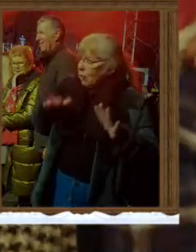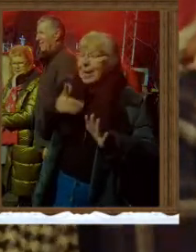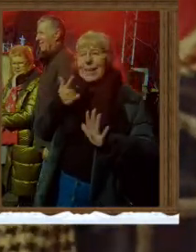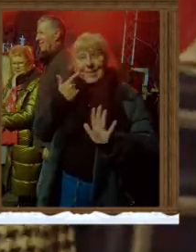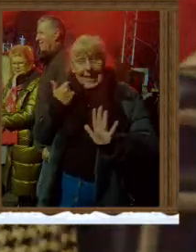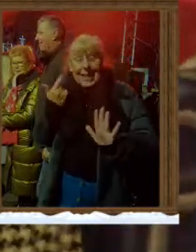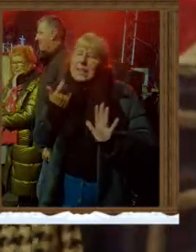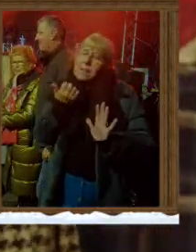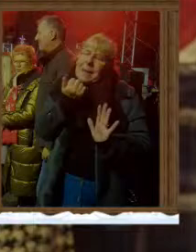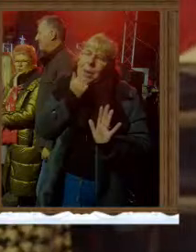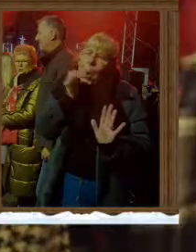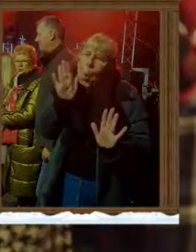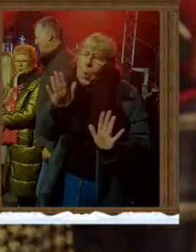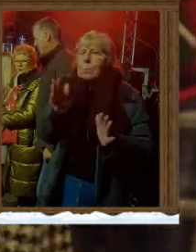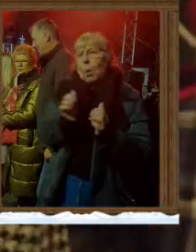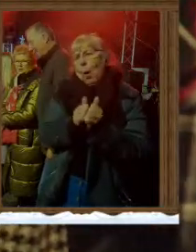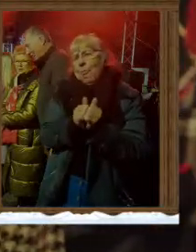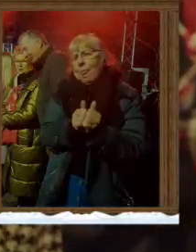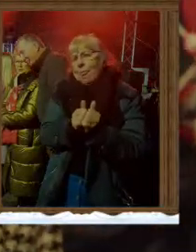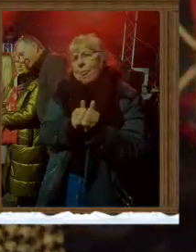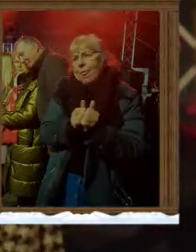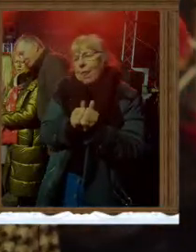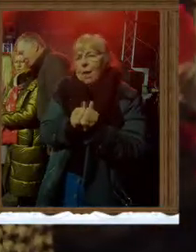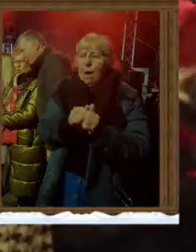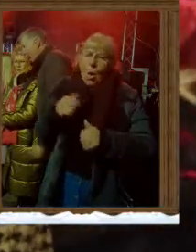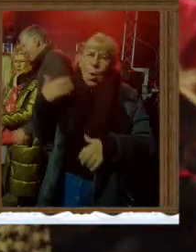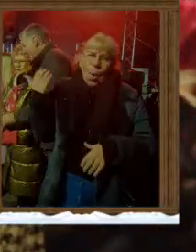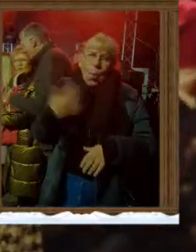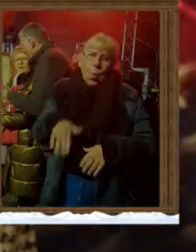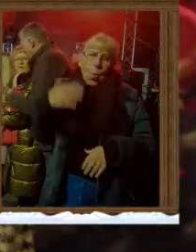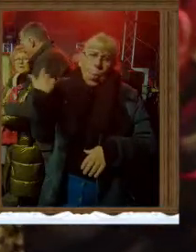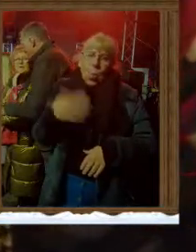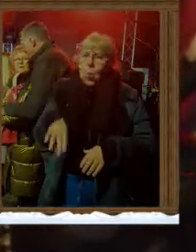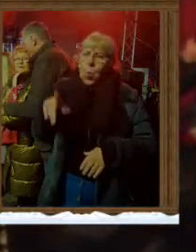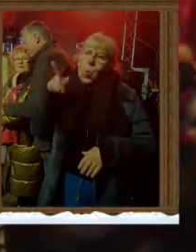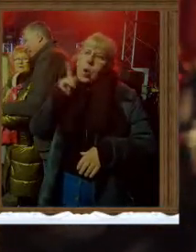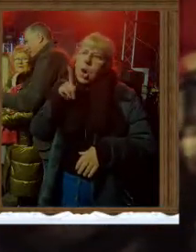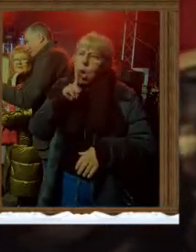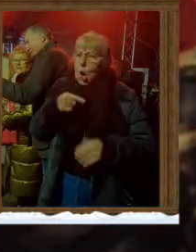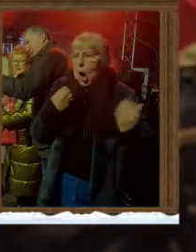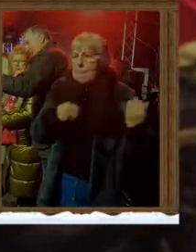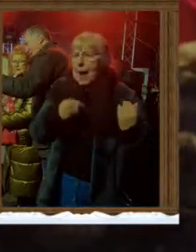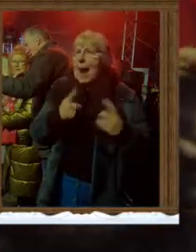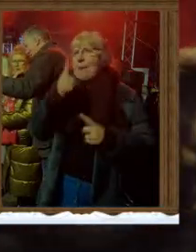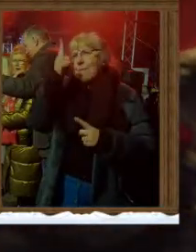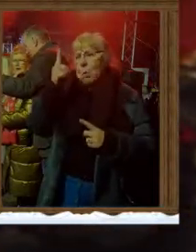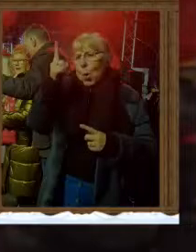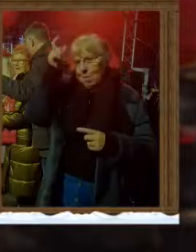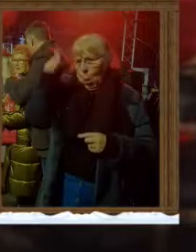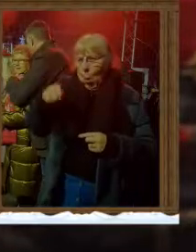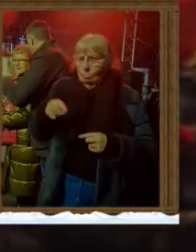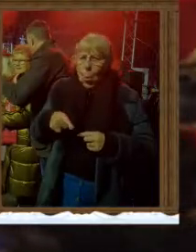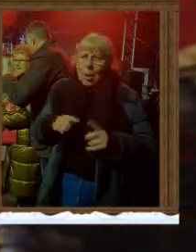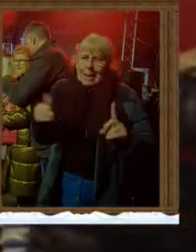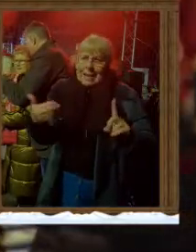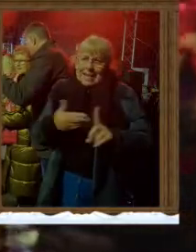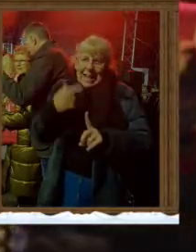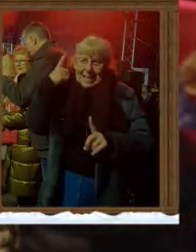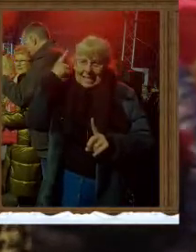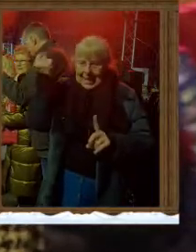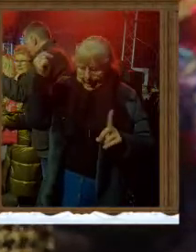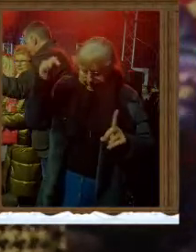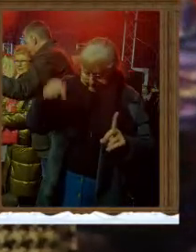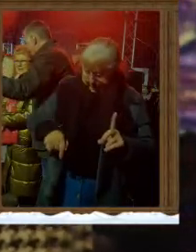make it worth your while. We've got the hottest girl band from the North Pole. All the way from the North Pole. Destiny's Elf will be